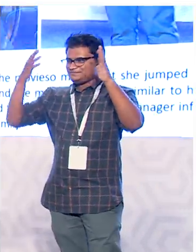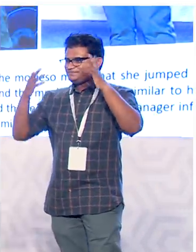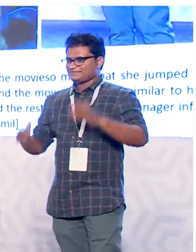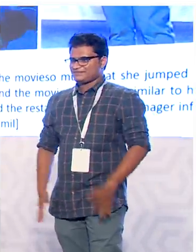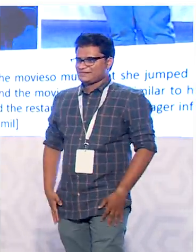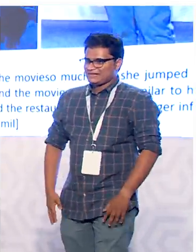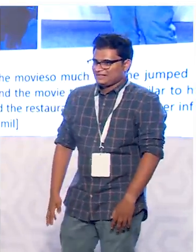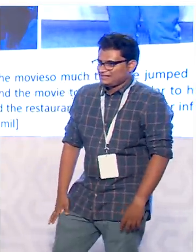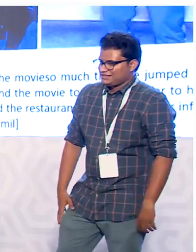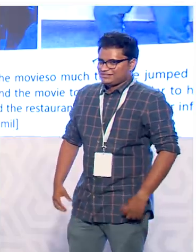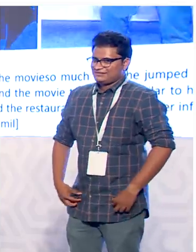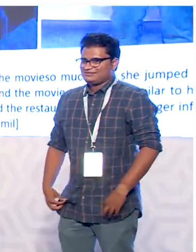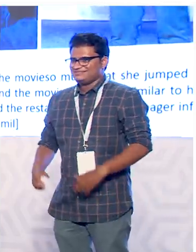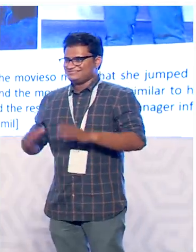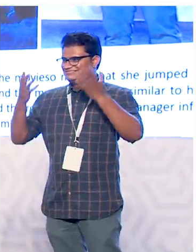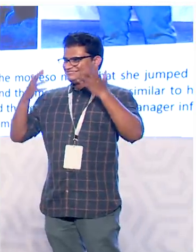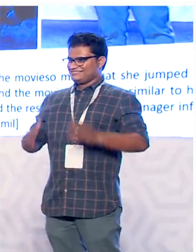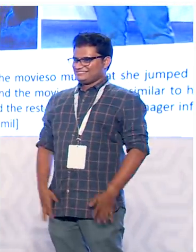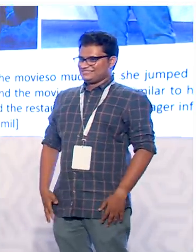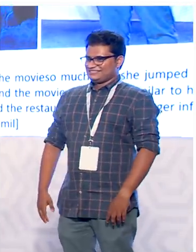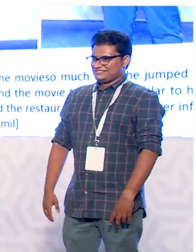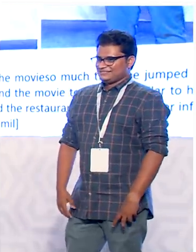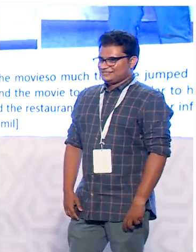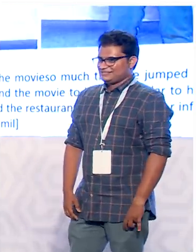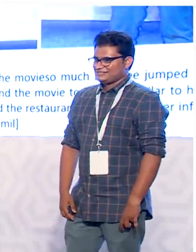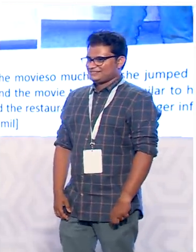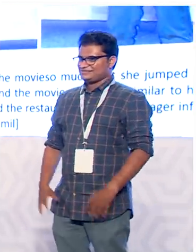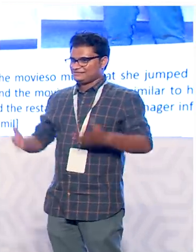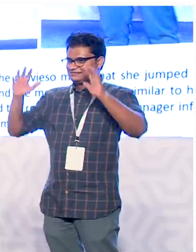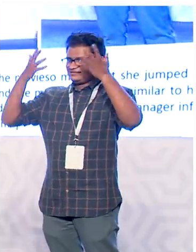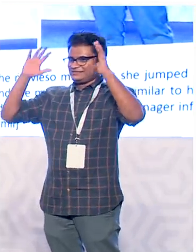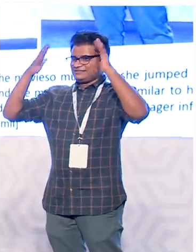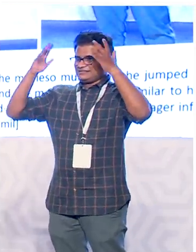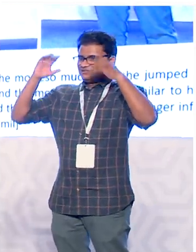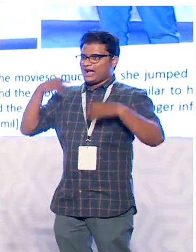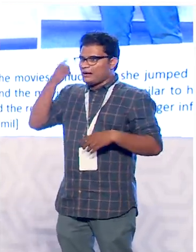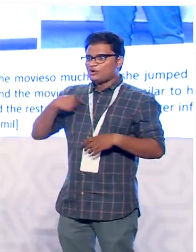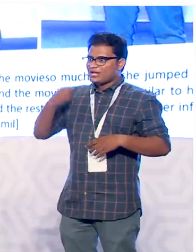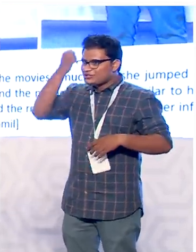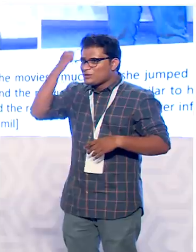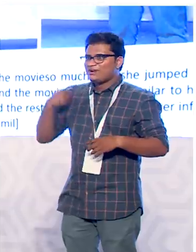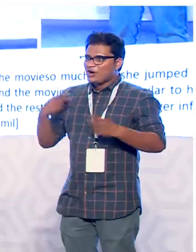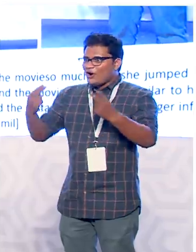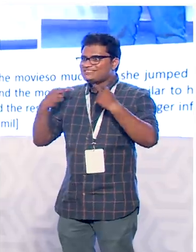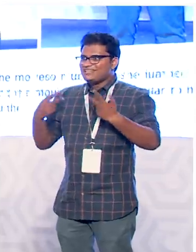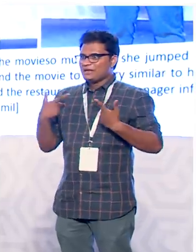What an inspiring afternoon it was. Thank you so much. A huge round of applause.